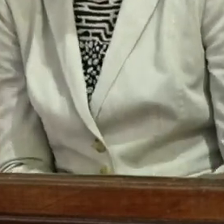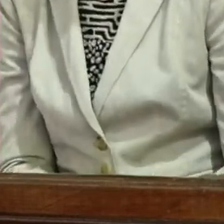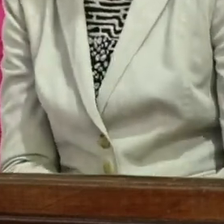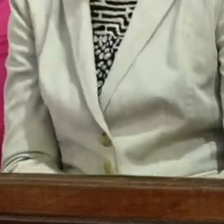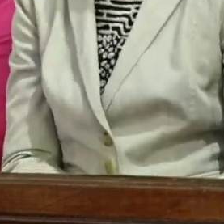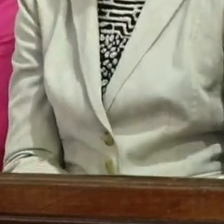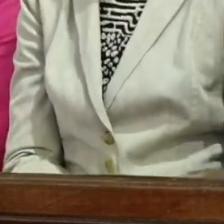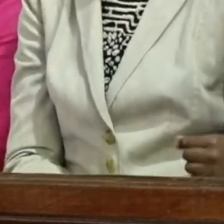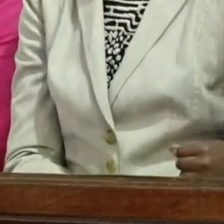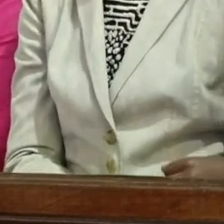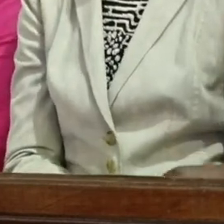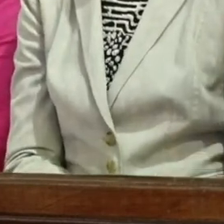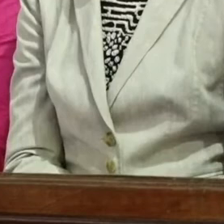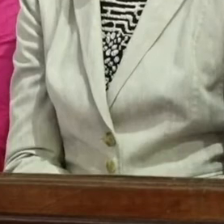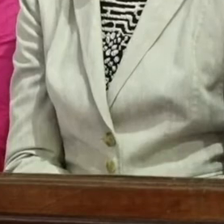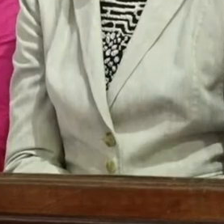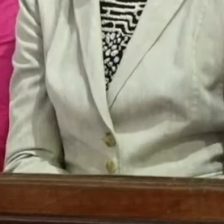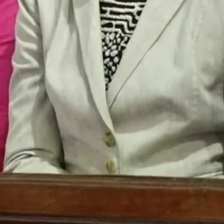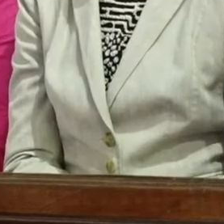Jesus.